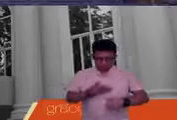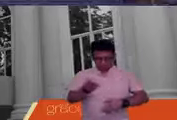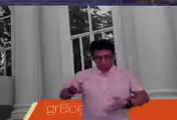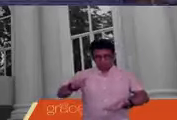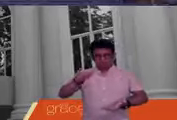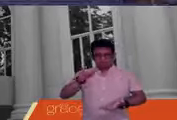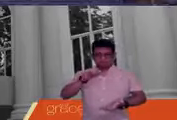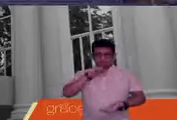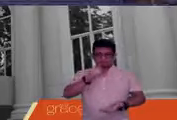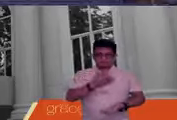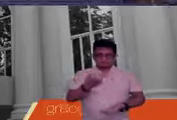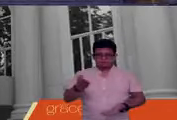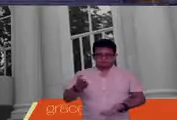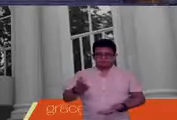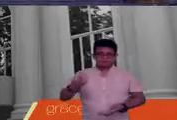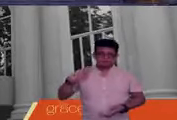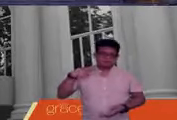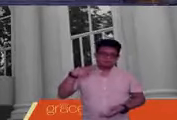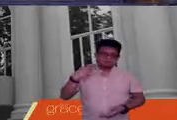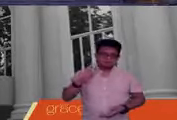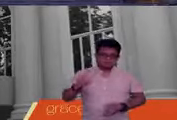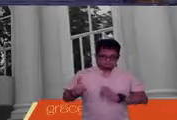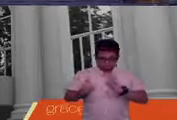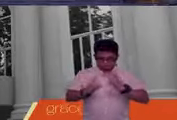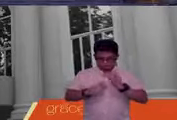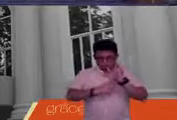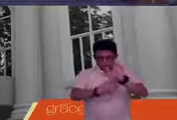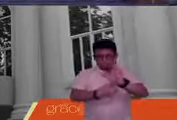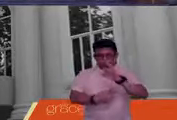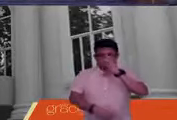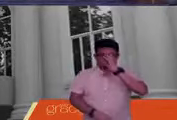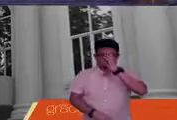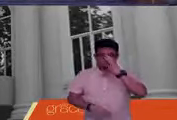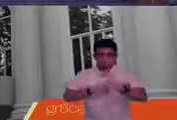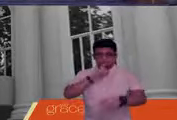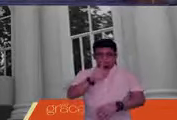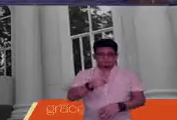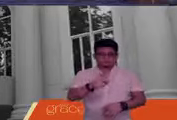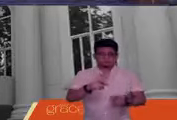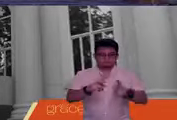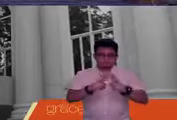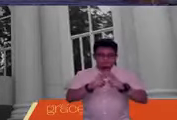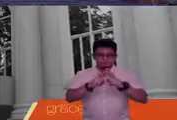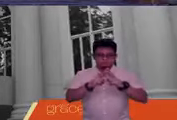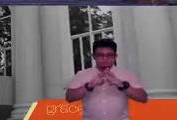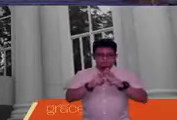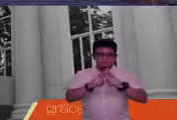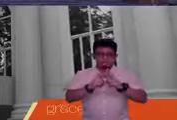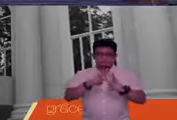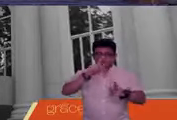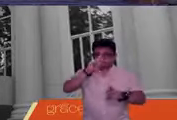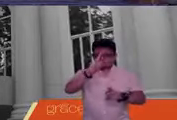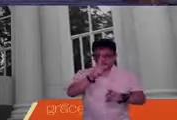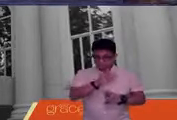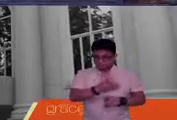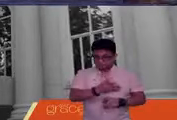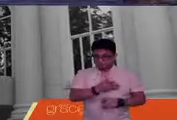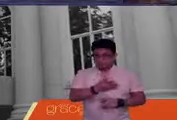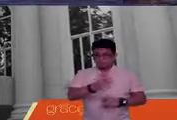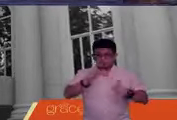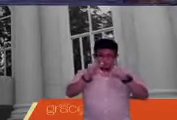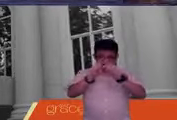seen were not made of things which do appear. Mabitaw na usa lang na pulong sa Ginoo